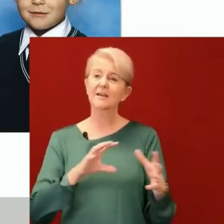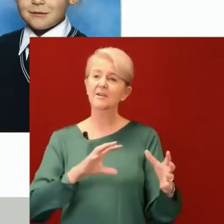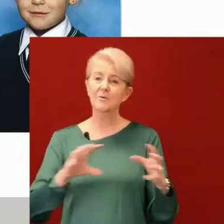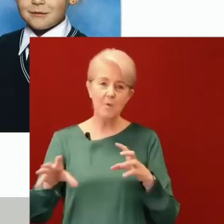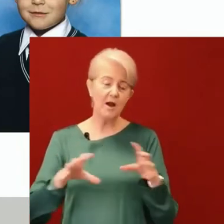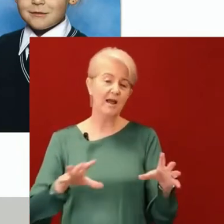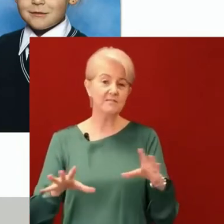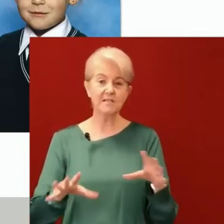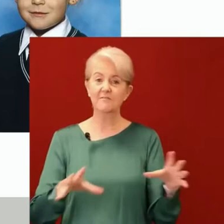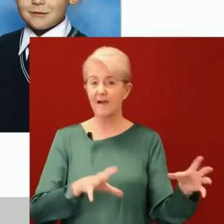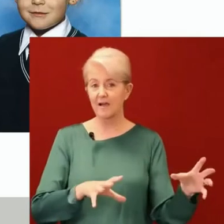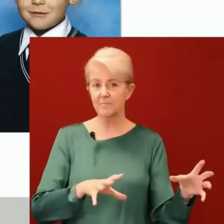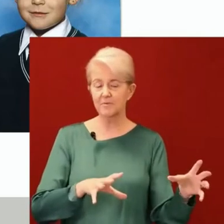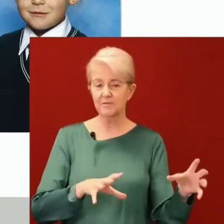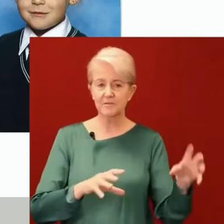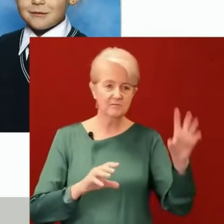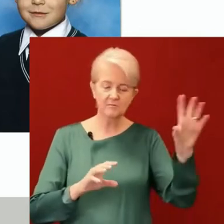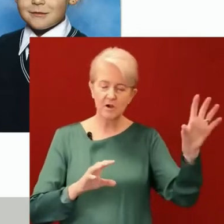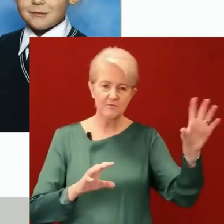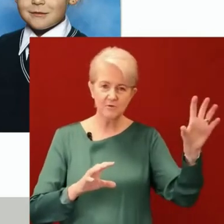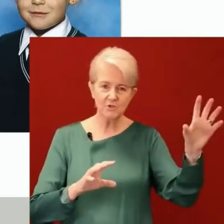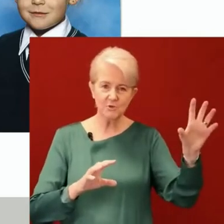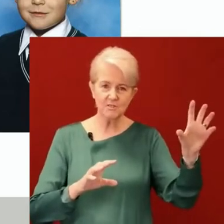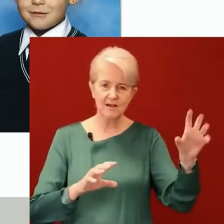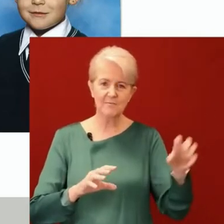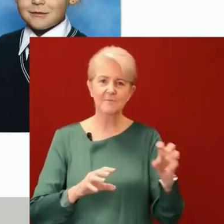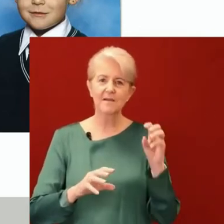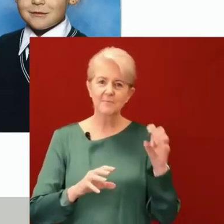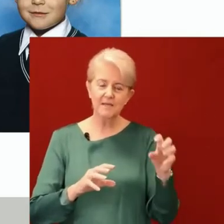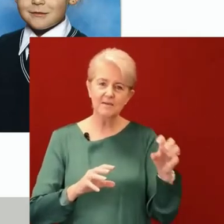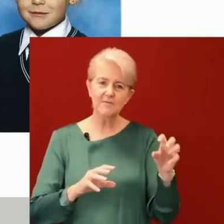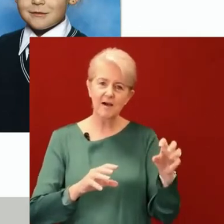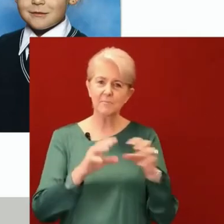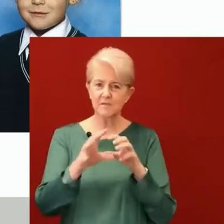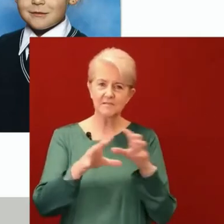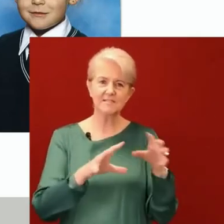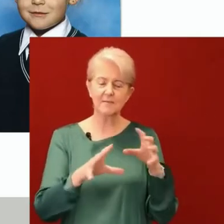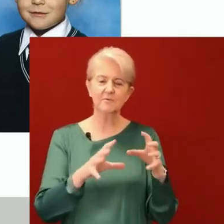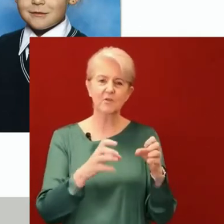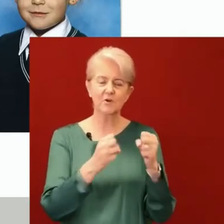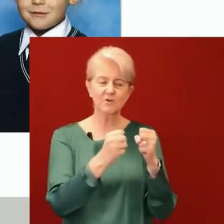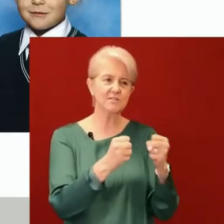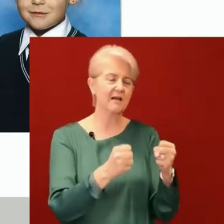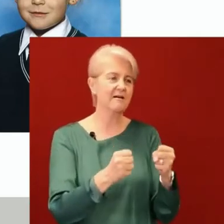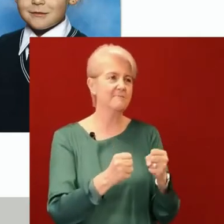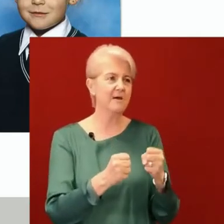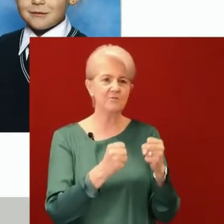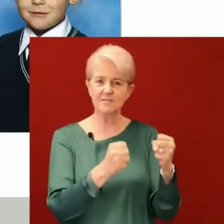line, you might have to give up, only for a short time, but give up some of